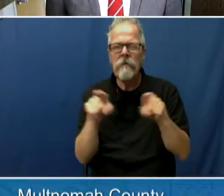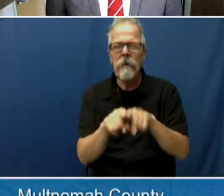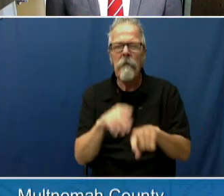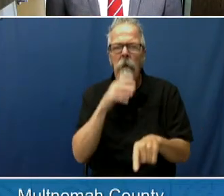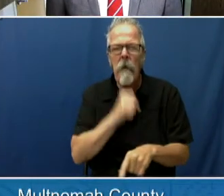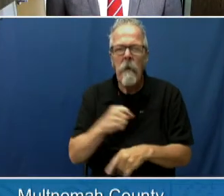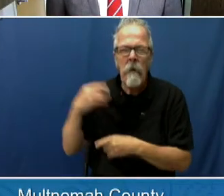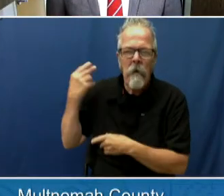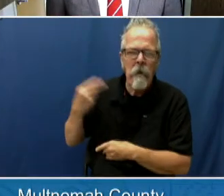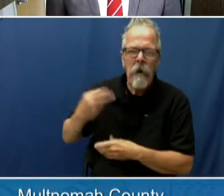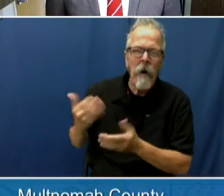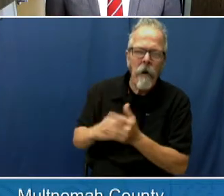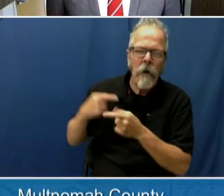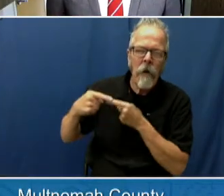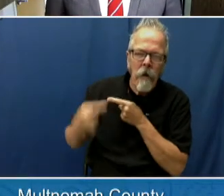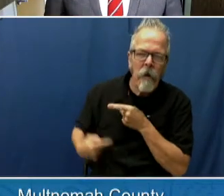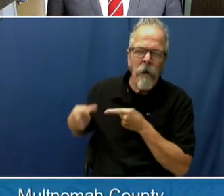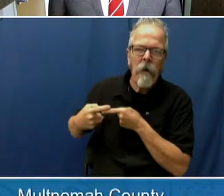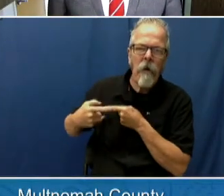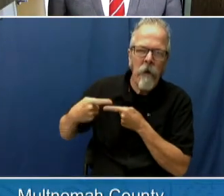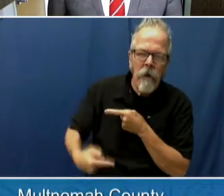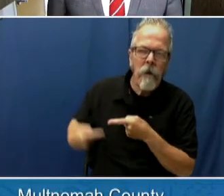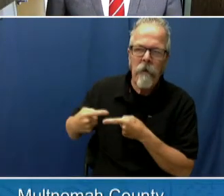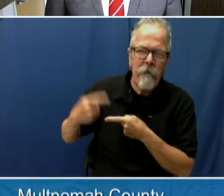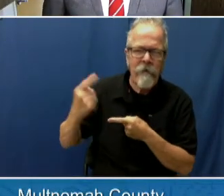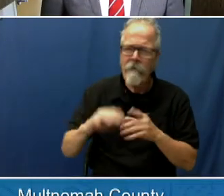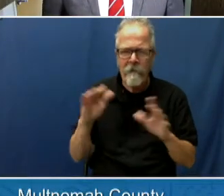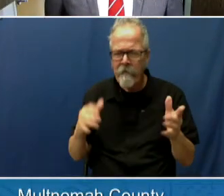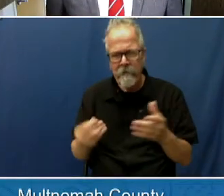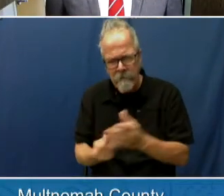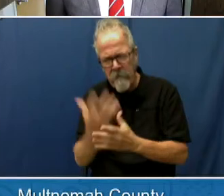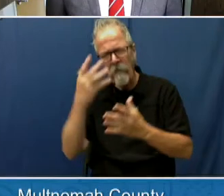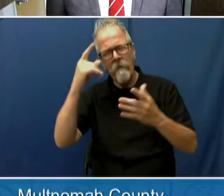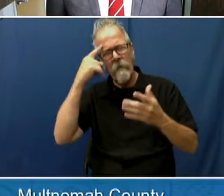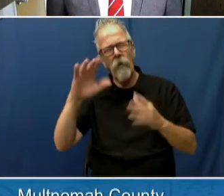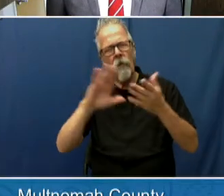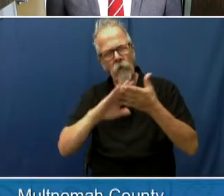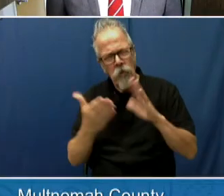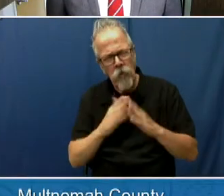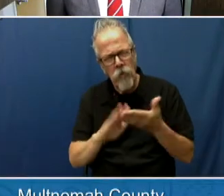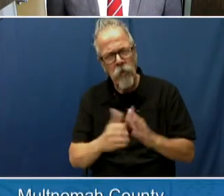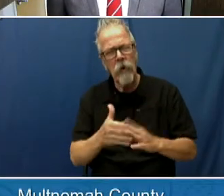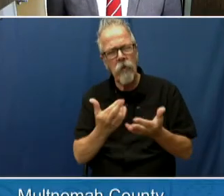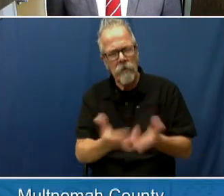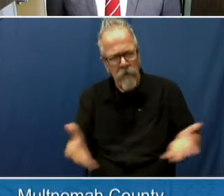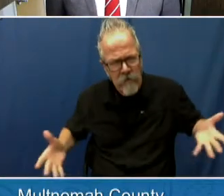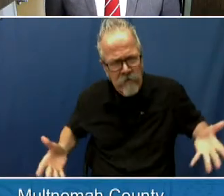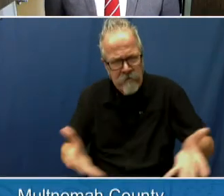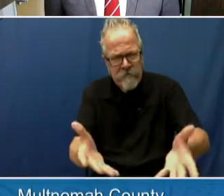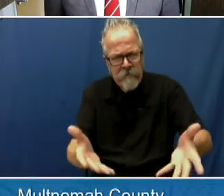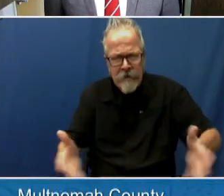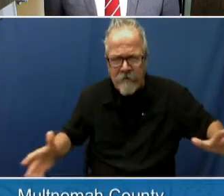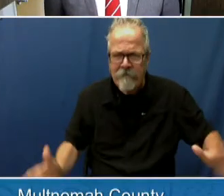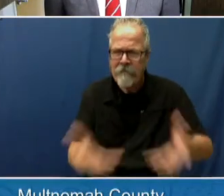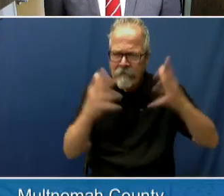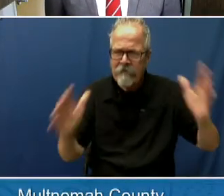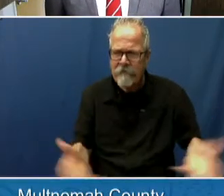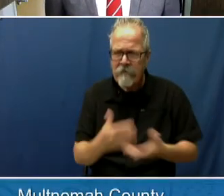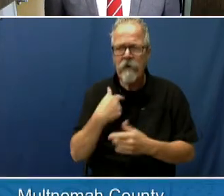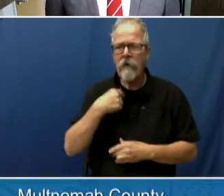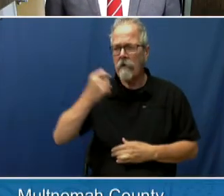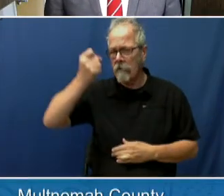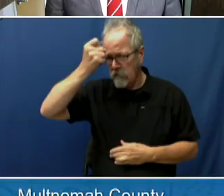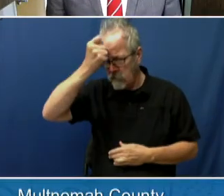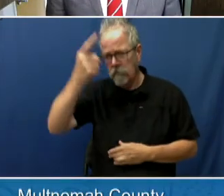our communities. We know that people across the ideological spectrum feel frustrated and disenfranchised. It's an